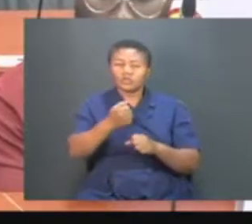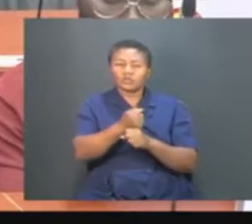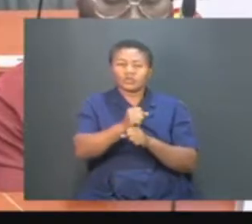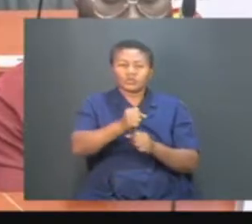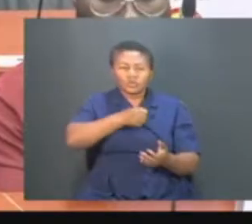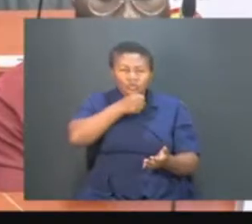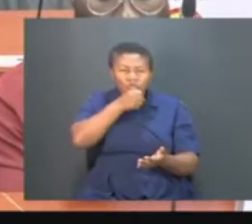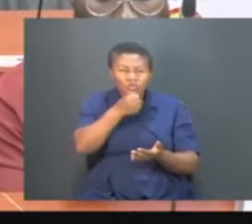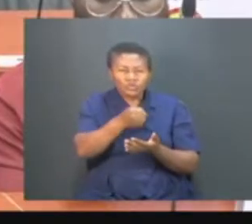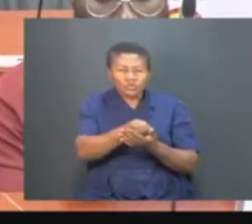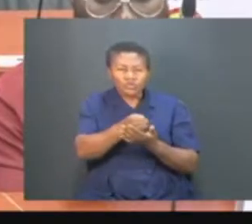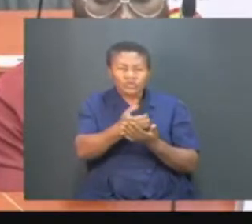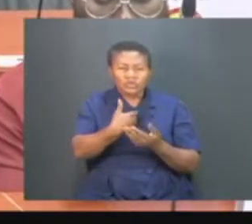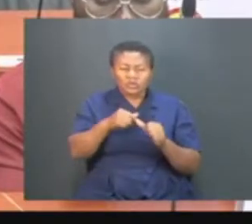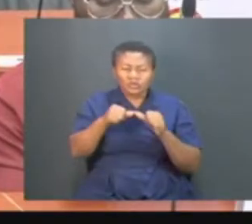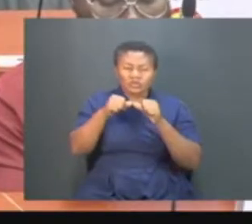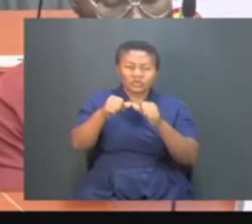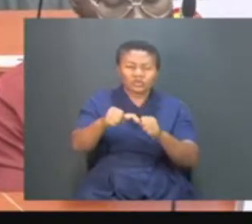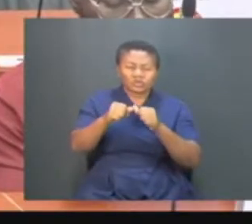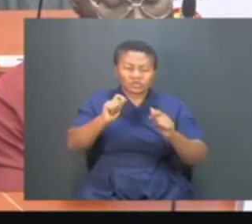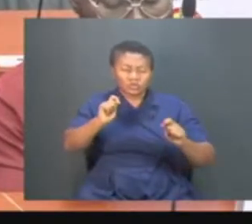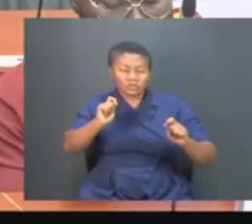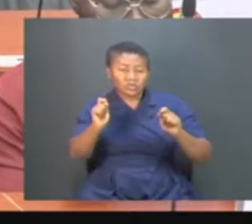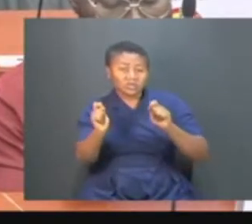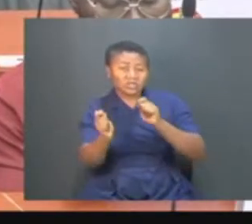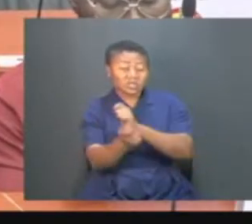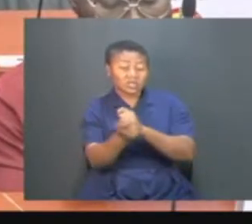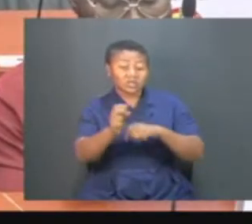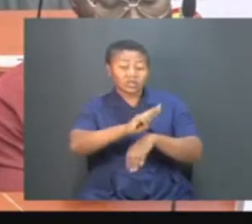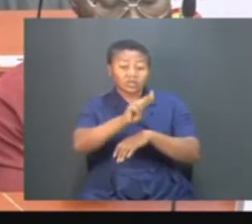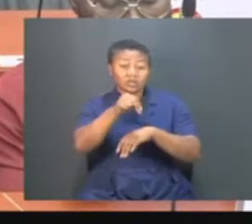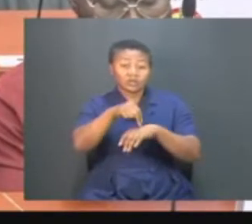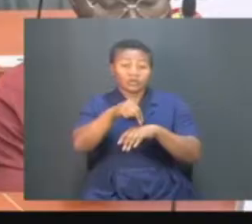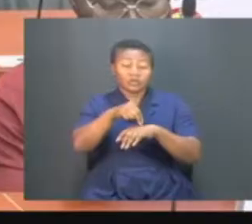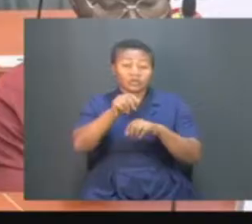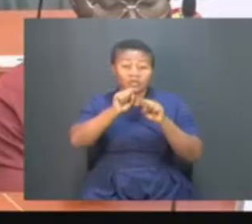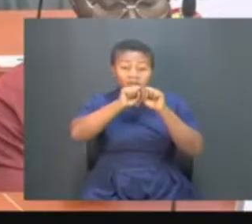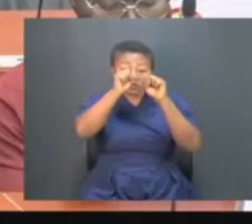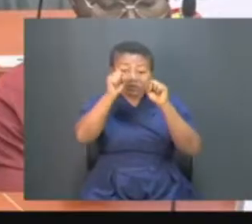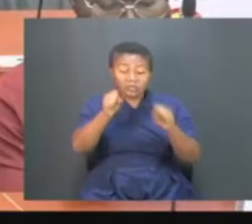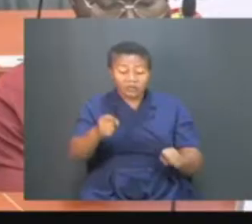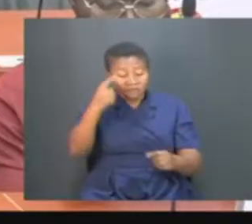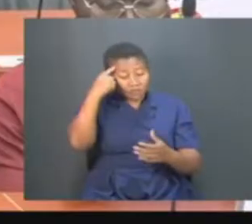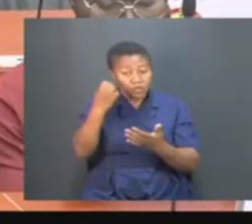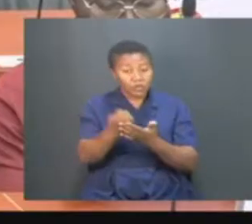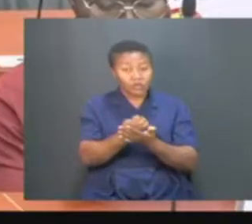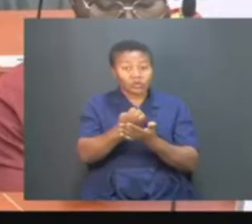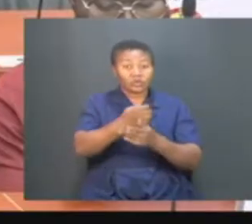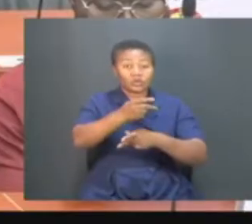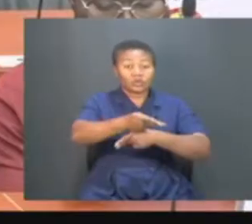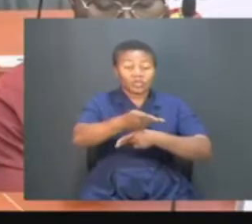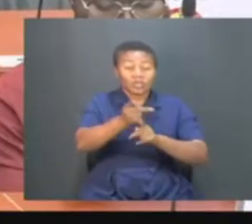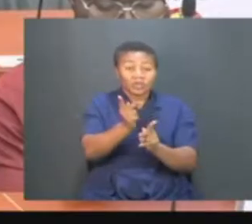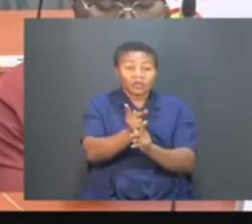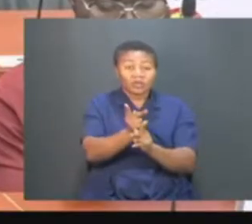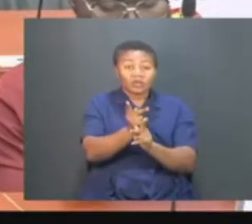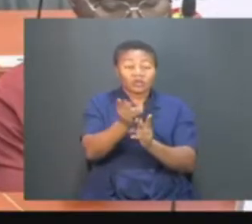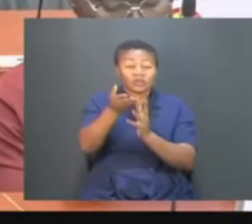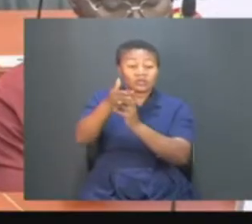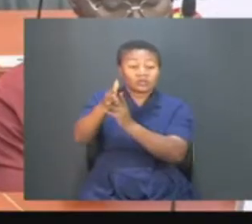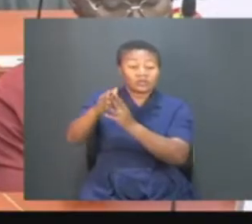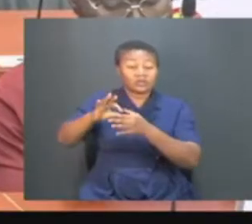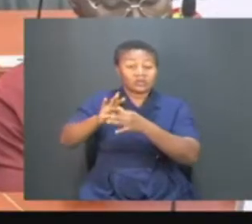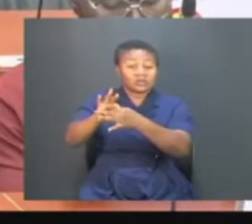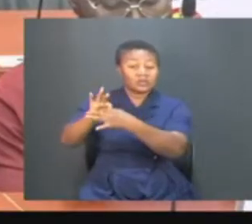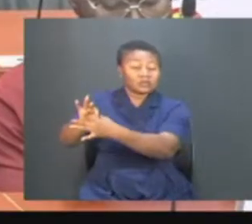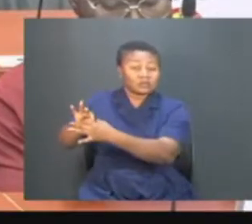integrated sustainable transformation of national systems for economic production, supply chain, marketing,